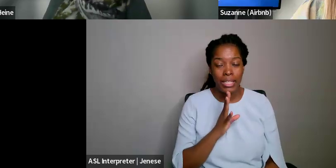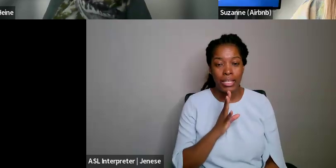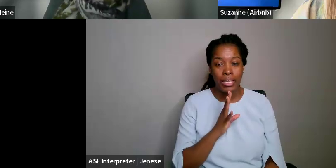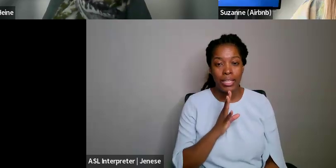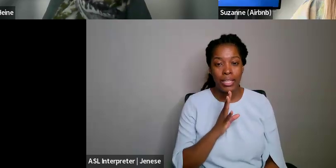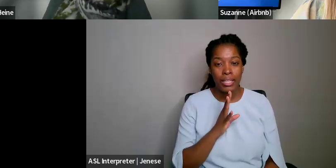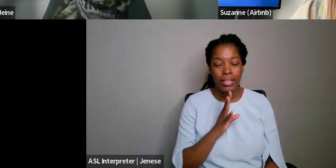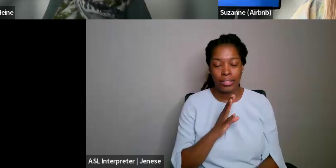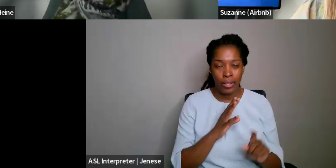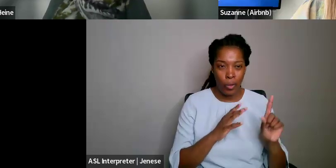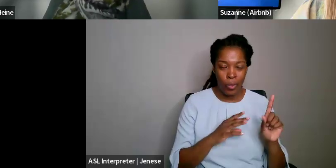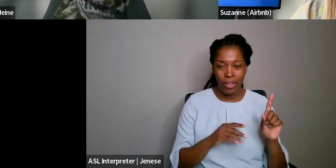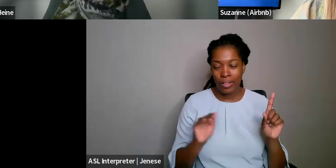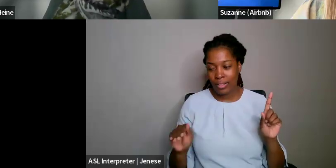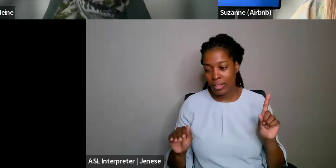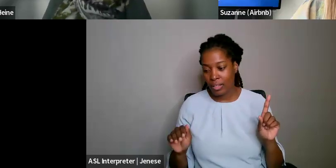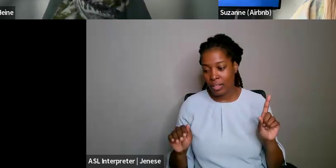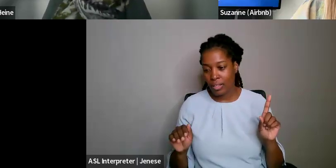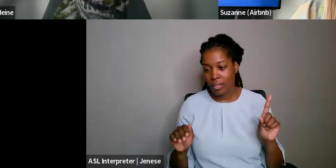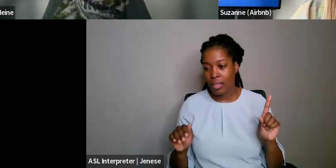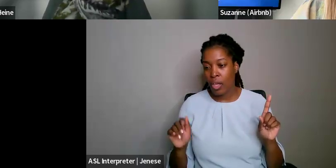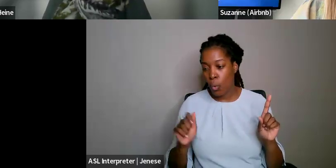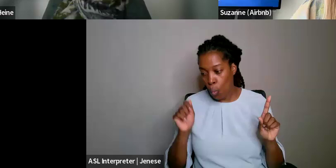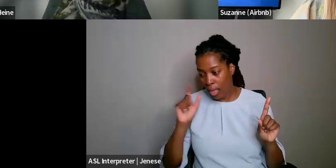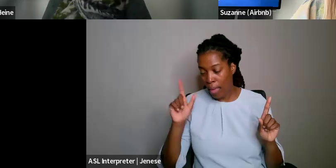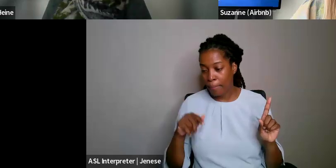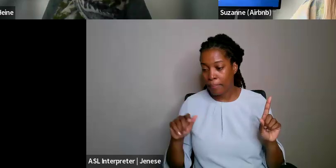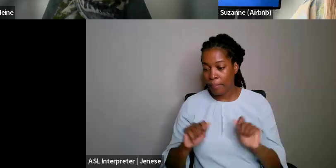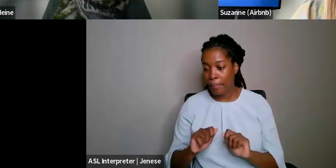up. Maximize window.